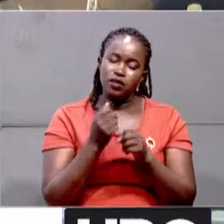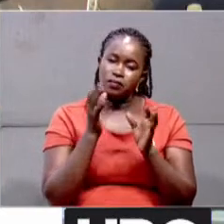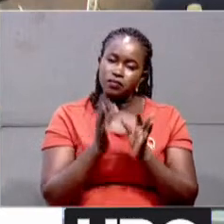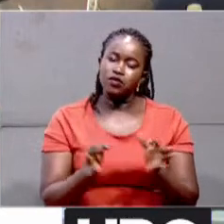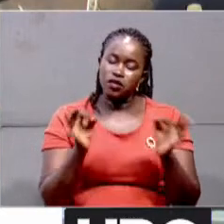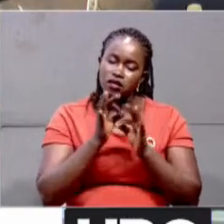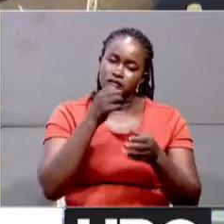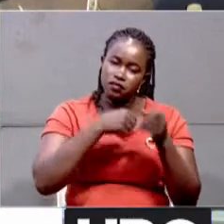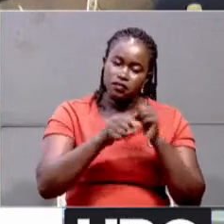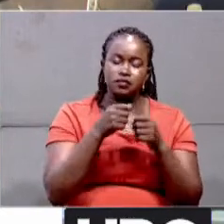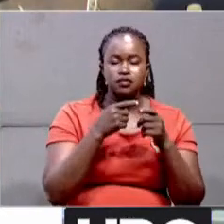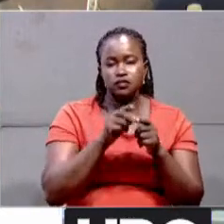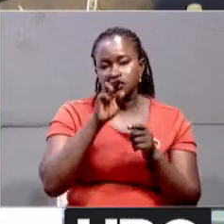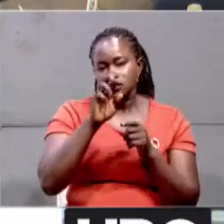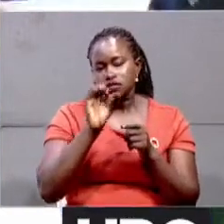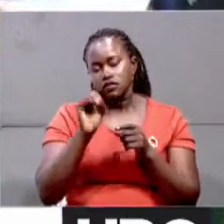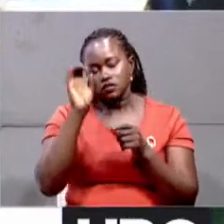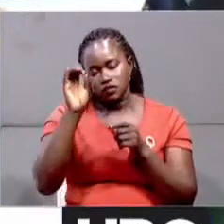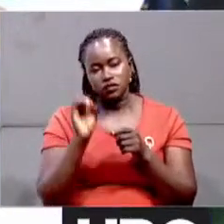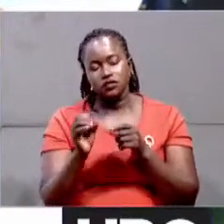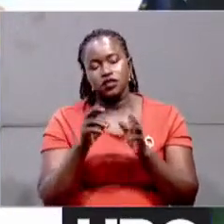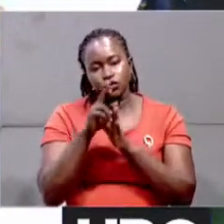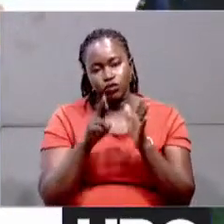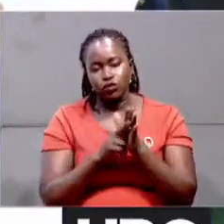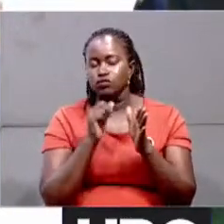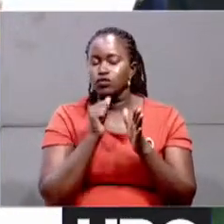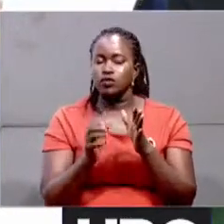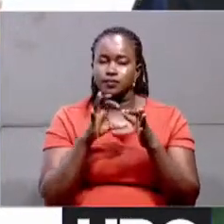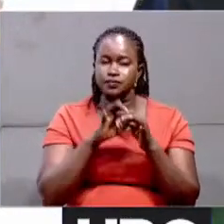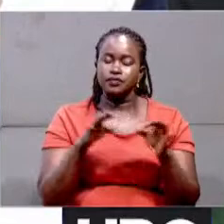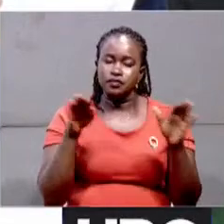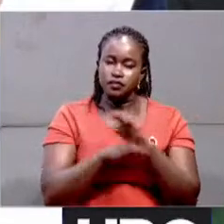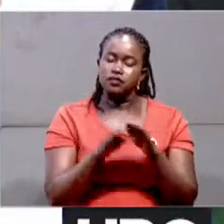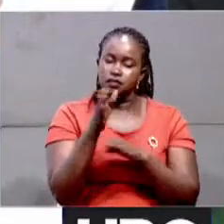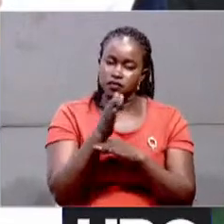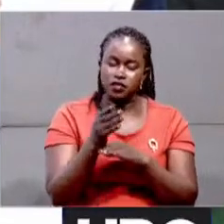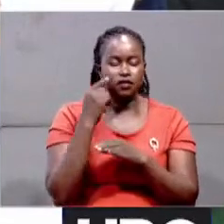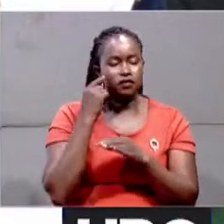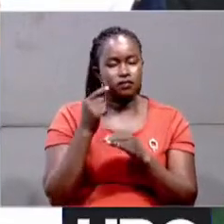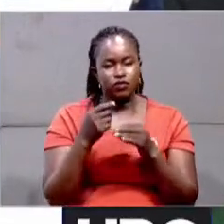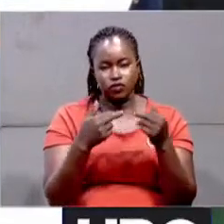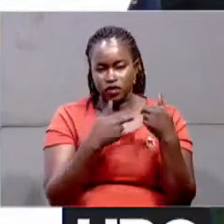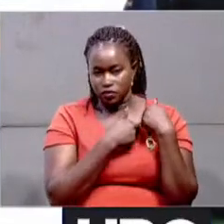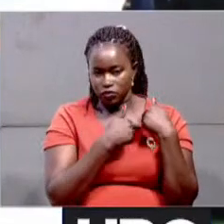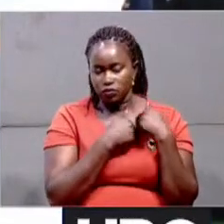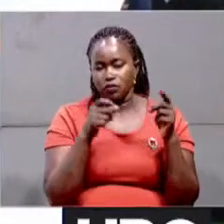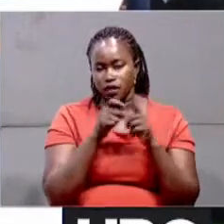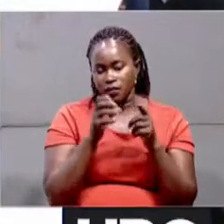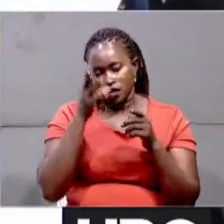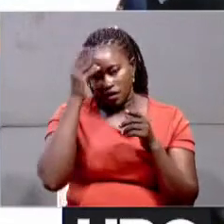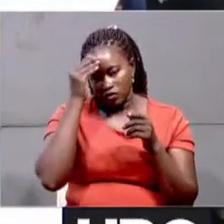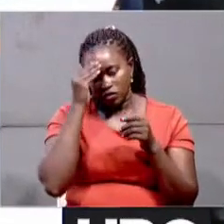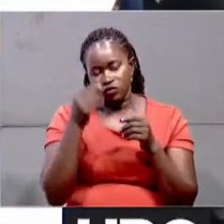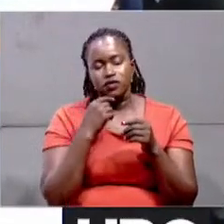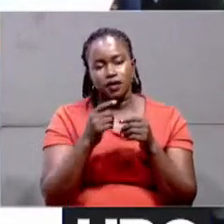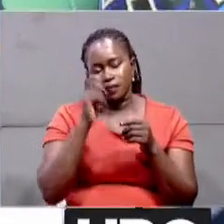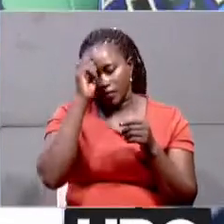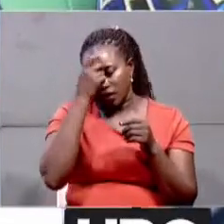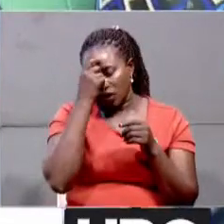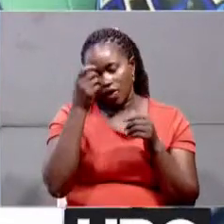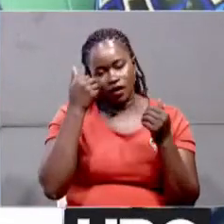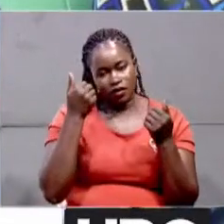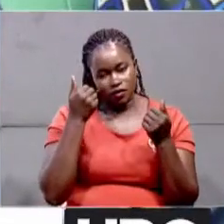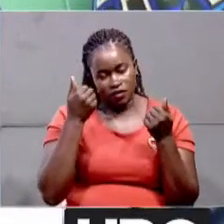where the 80% rule may not apply. The State Minister in charge of primary education, Joyce Moreku, says the government should now prepare